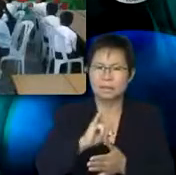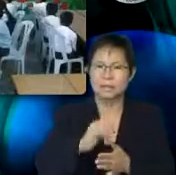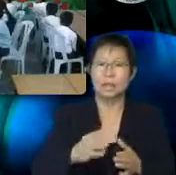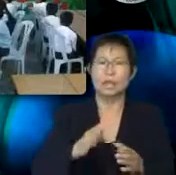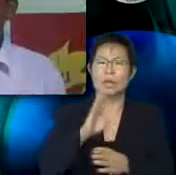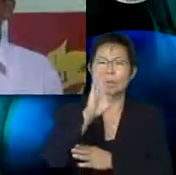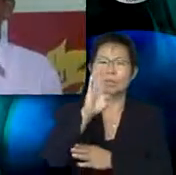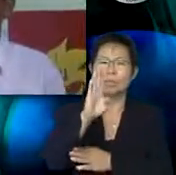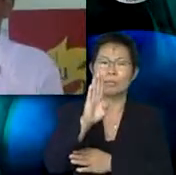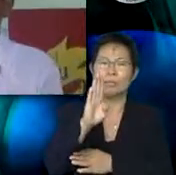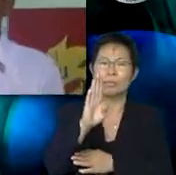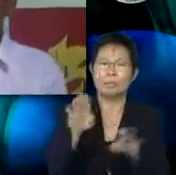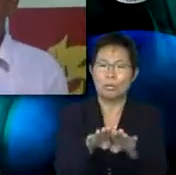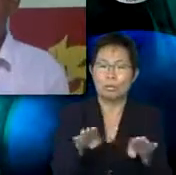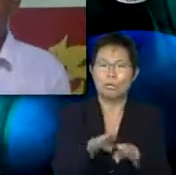you spell the word?